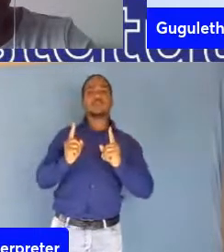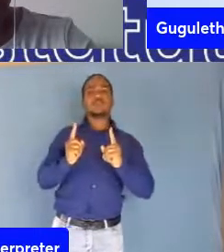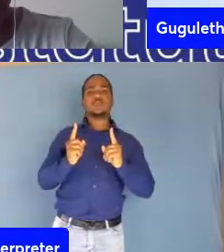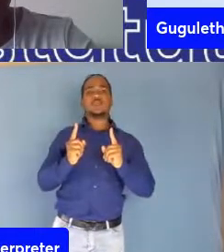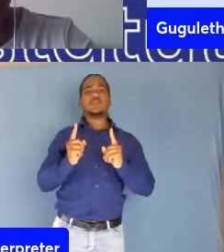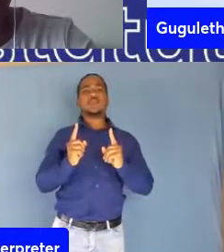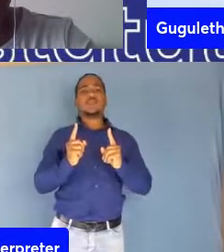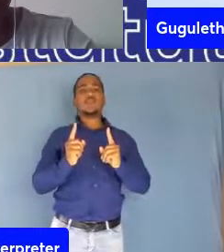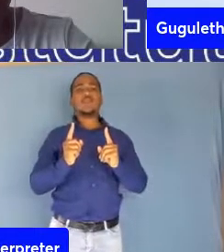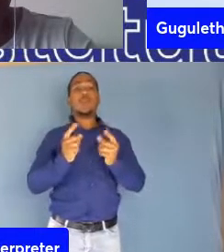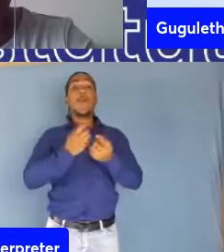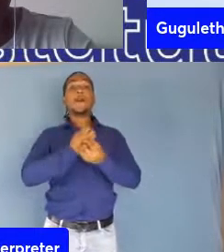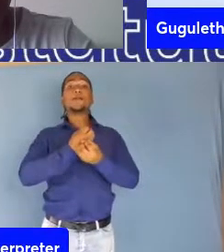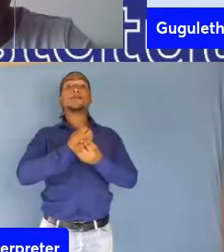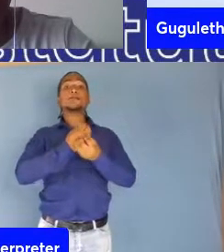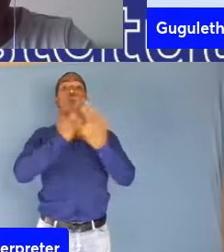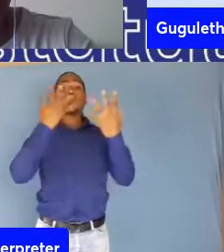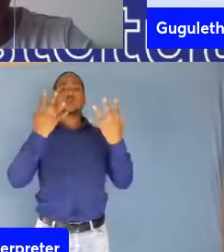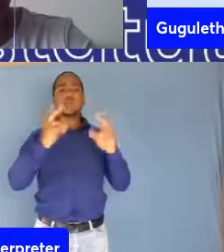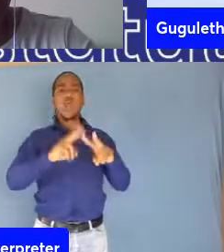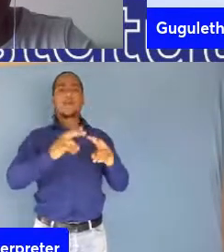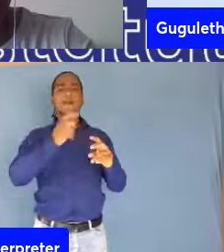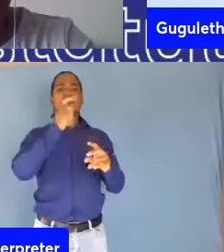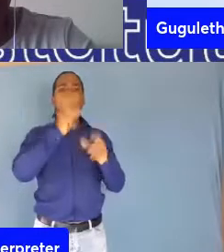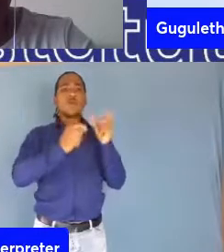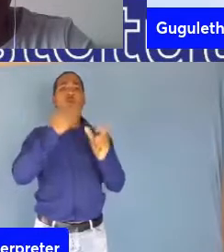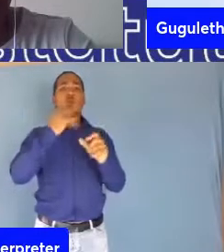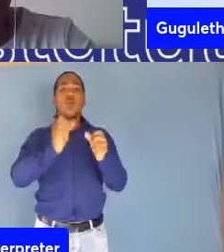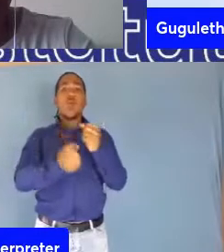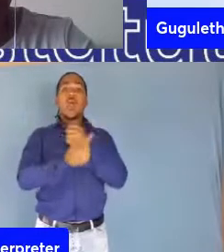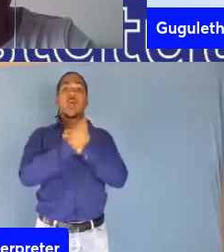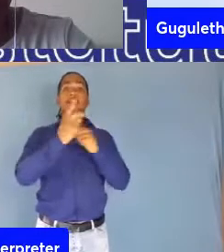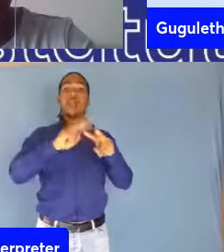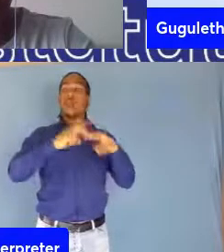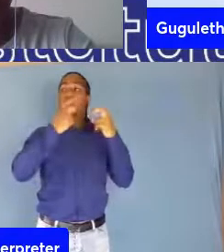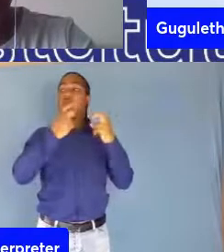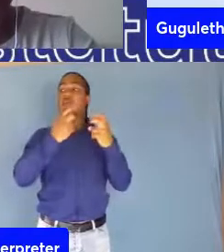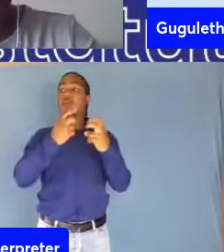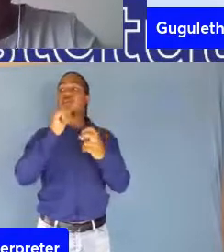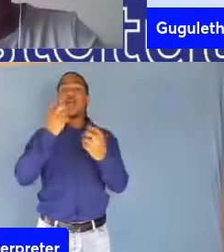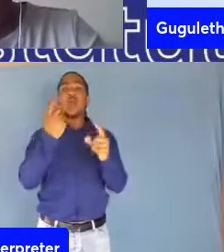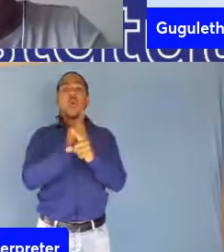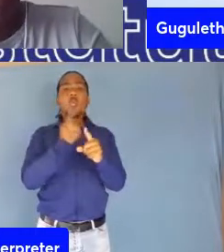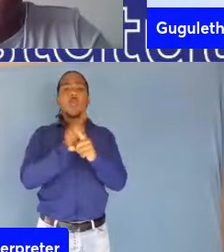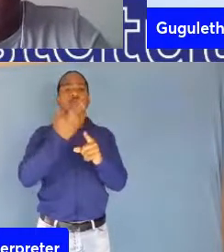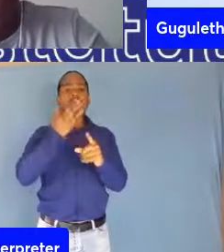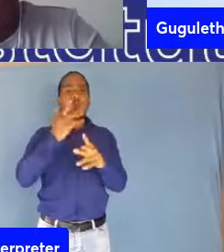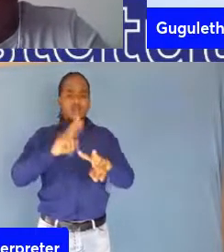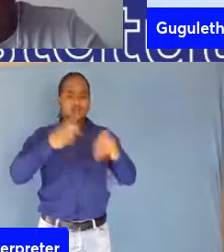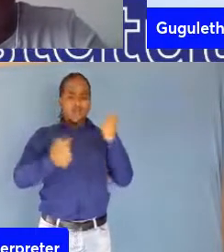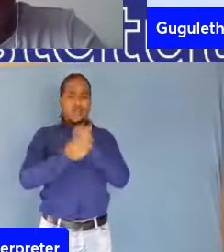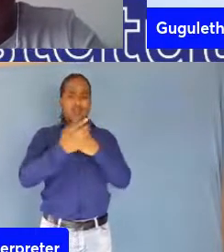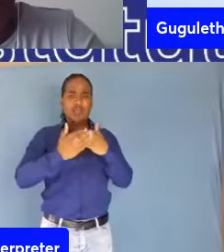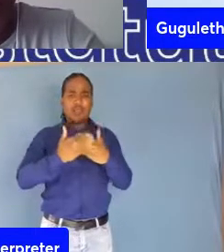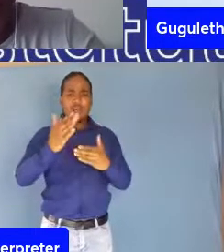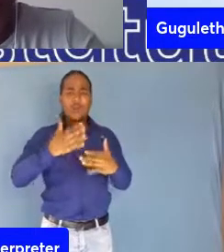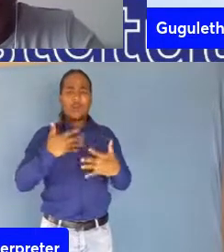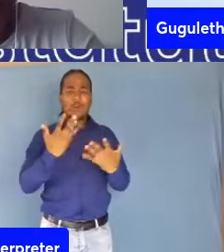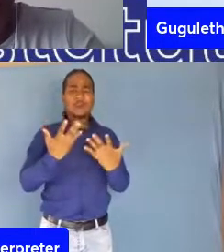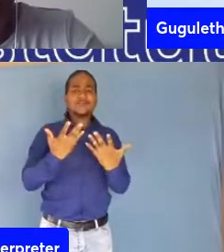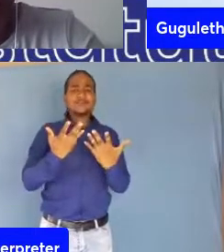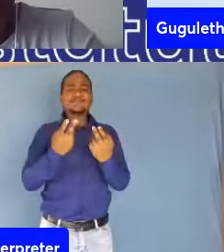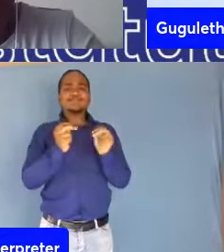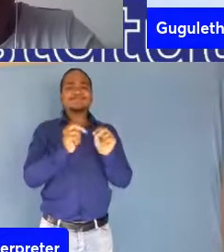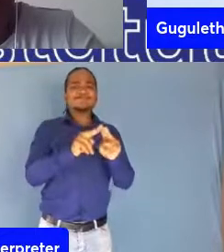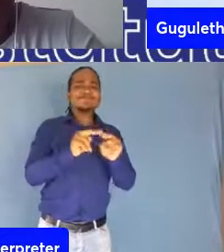A lot of rape victims, they struggle with intimacy moving forward. They struggle